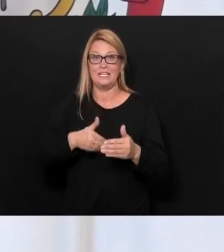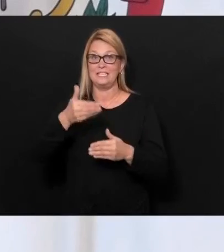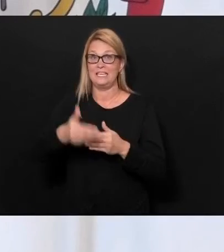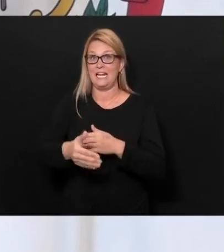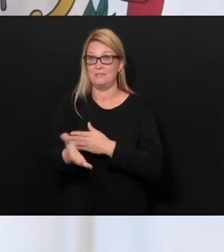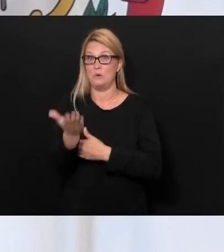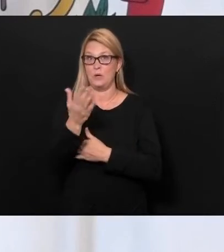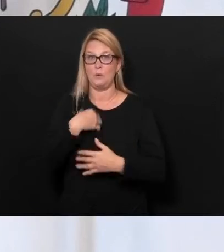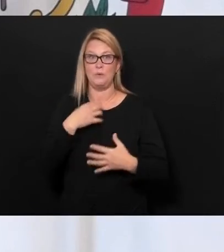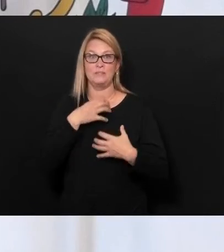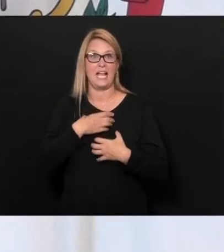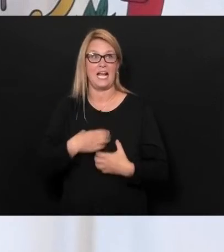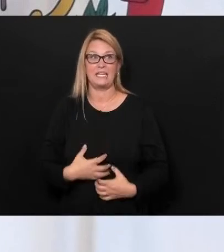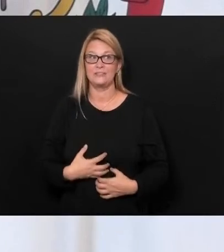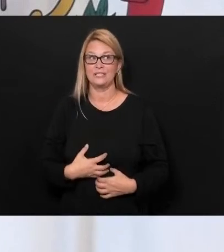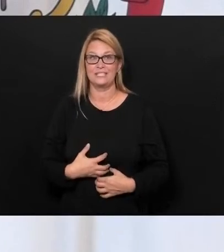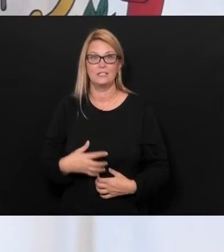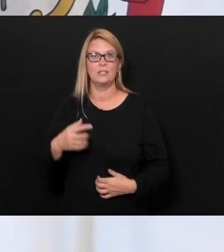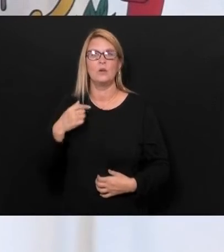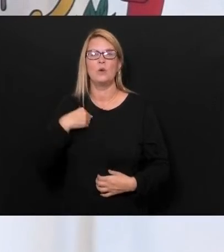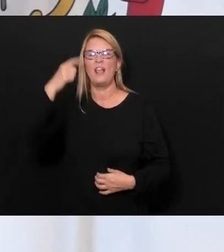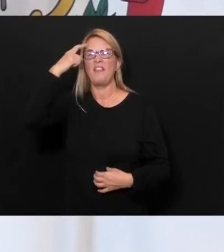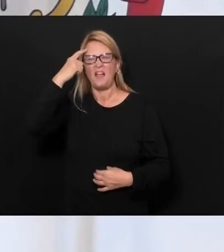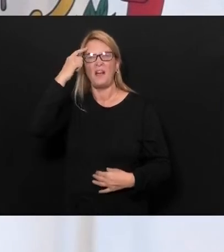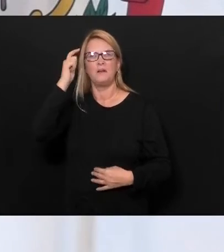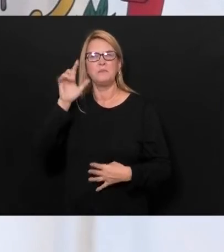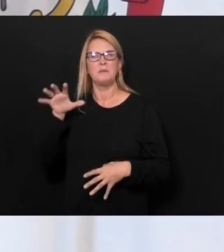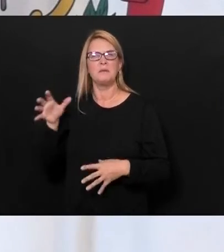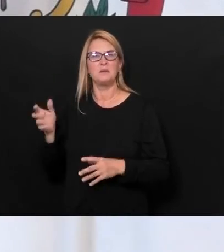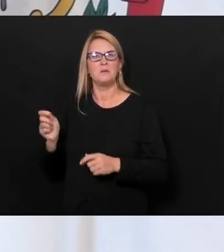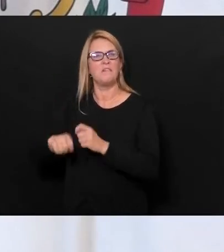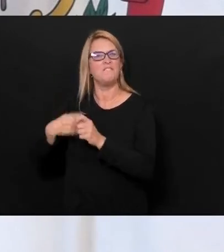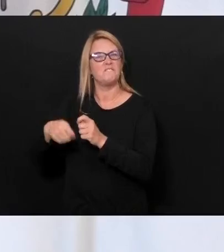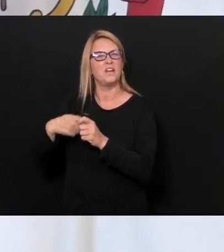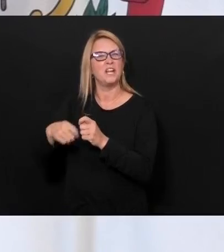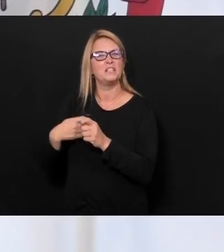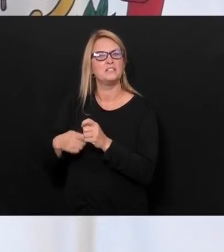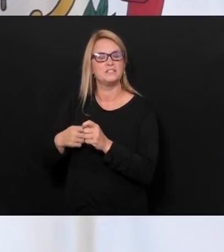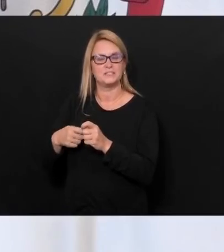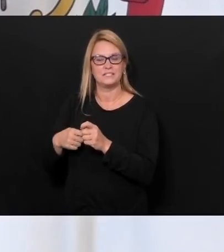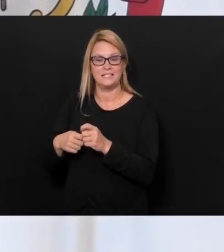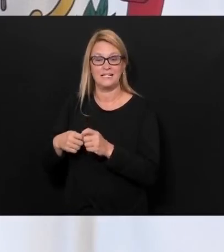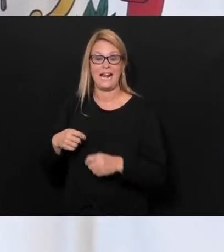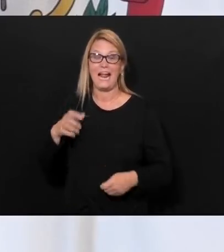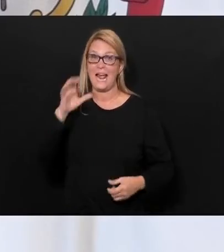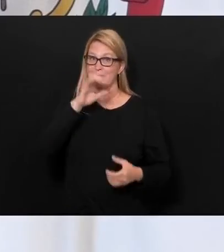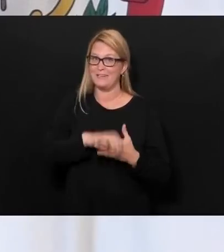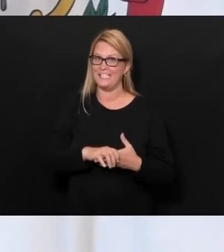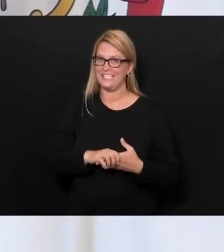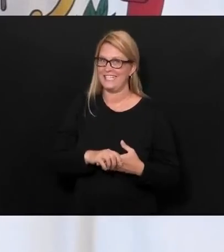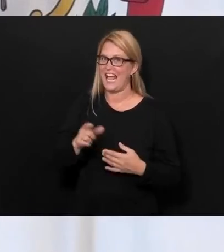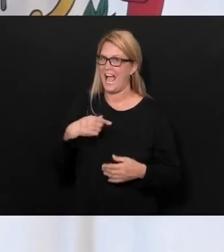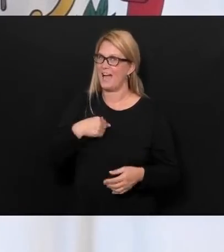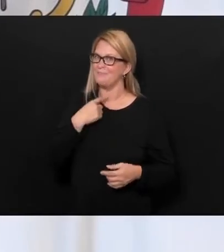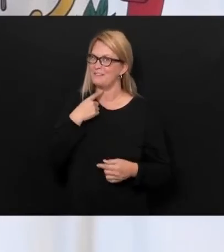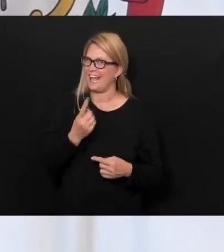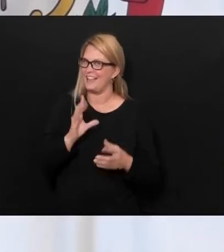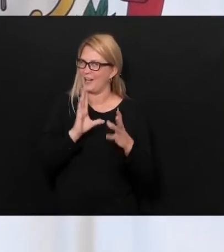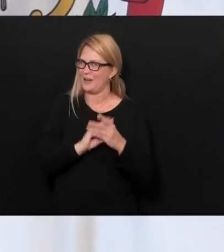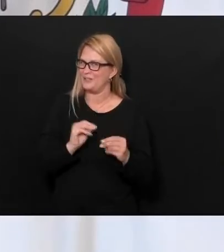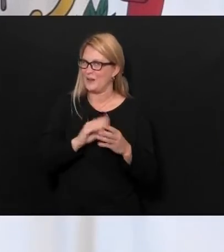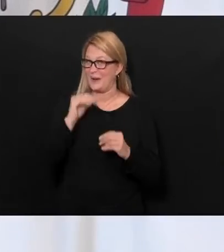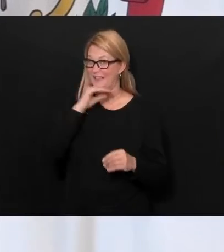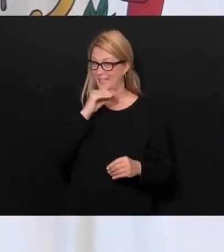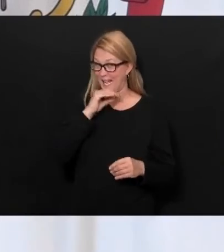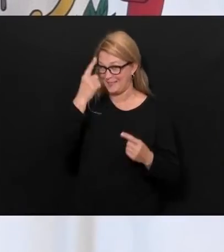really hungry, and the next morning we were going to catch some fish, and believe it or not, and I know y'all are going to think, well, he's really telling a tale now, but the